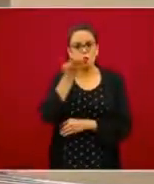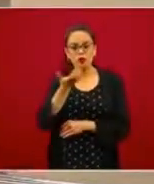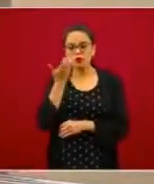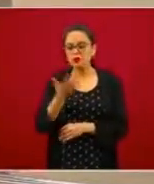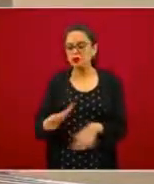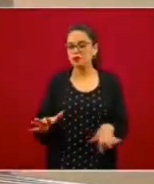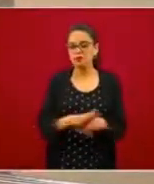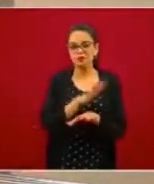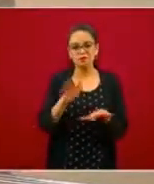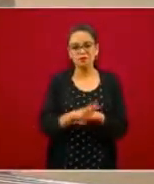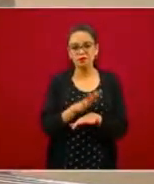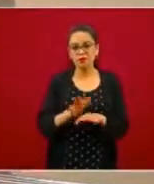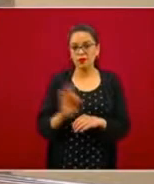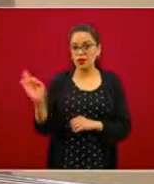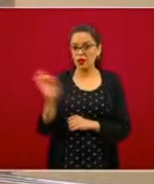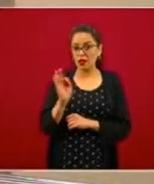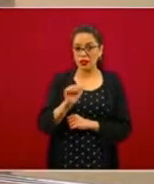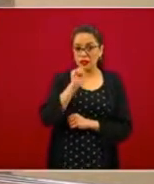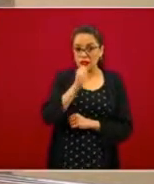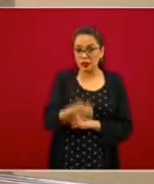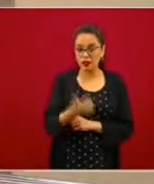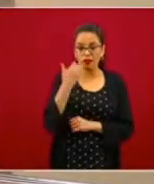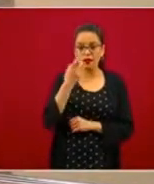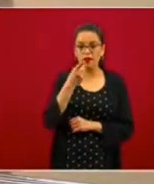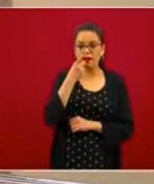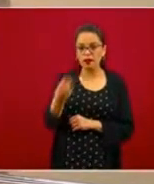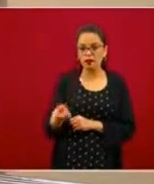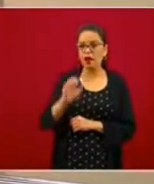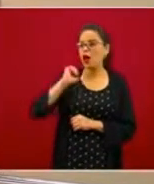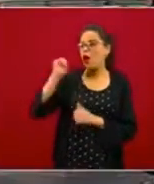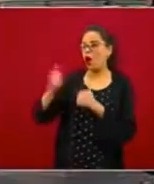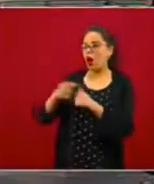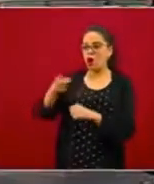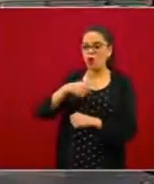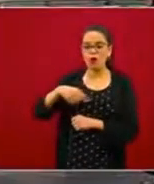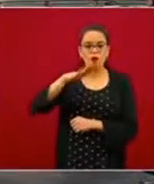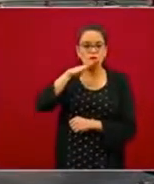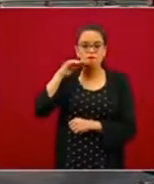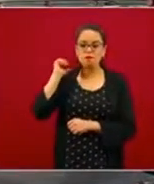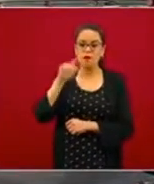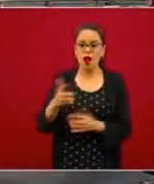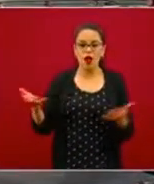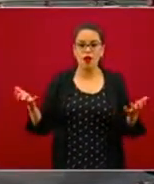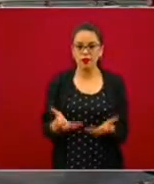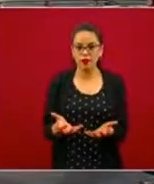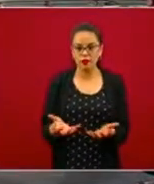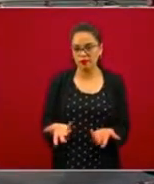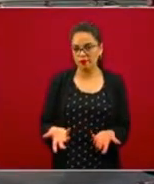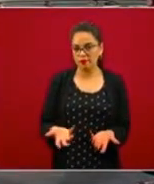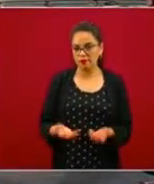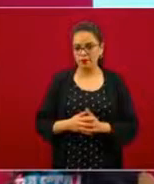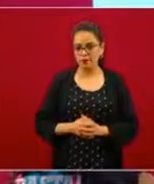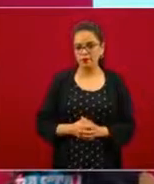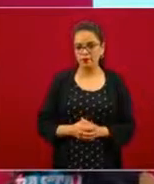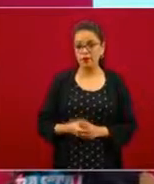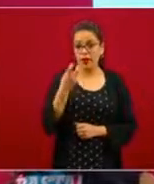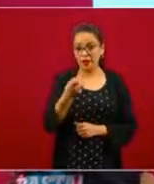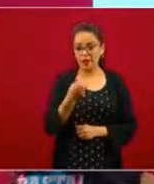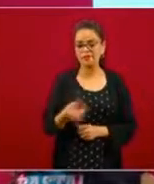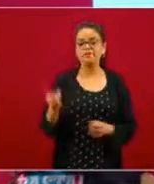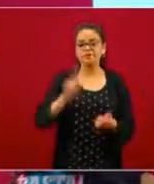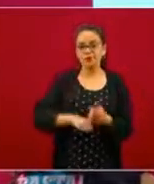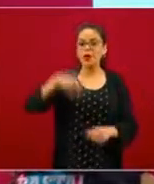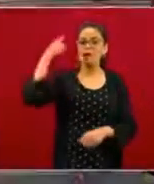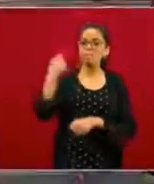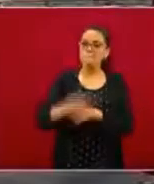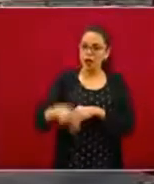han change. cambiado, Otherwise, es que algo estamos we are haciendo doing mal. something Si wrong. no han If we cambiado, don't es que change eso them, que it's estemos because haciendo mal whatever we are es doing un wrong riesgo is para a las